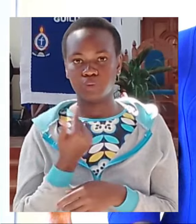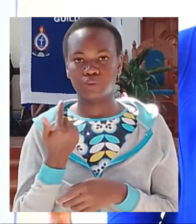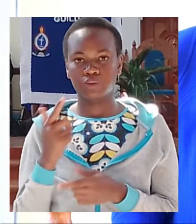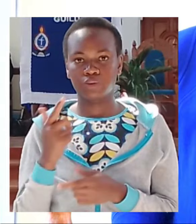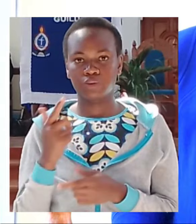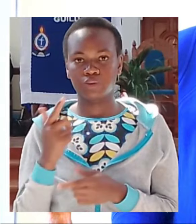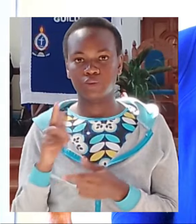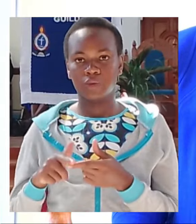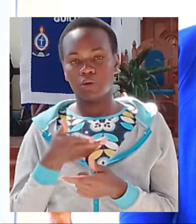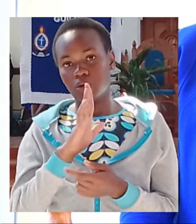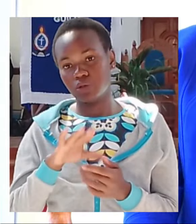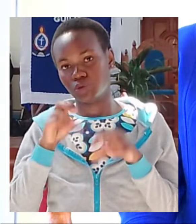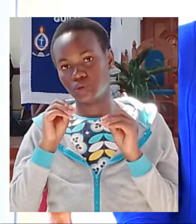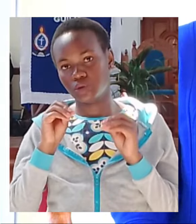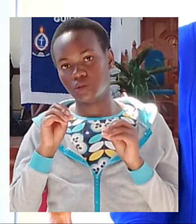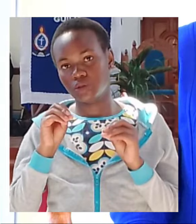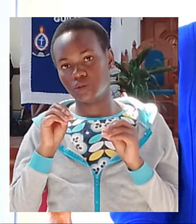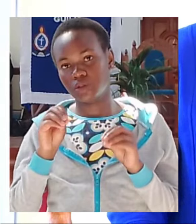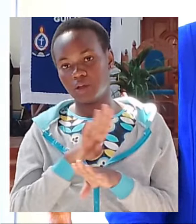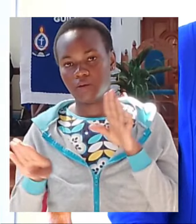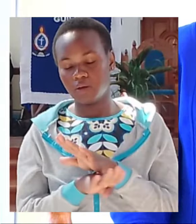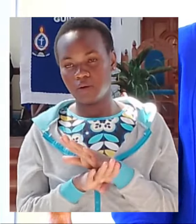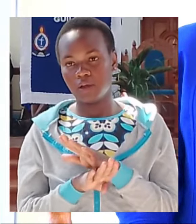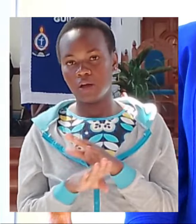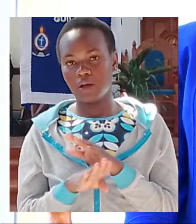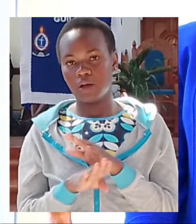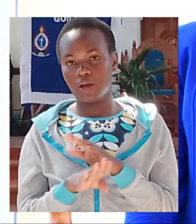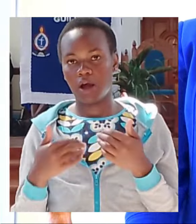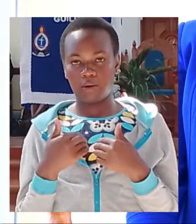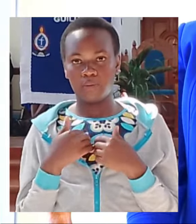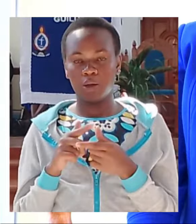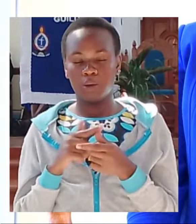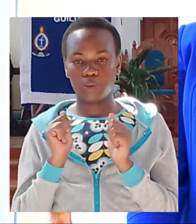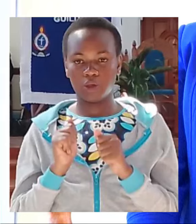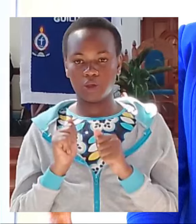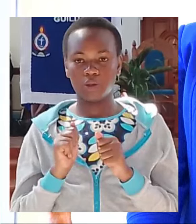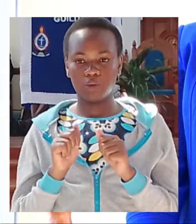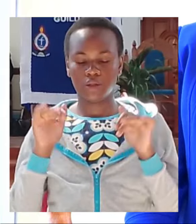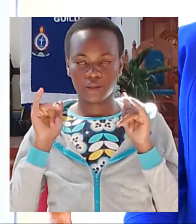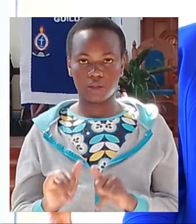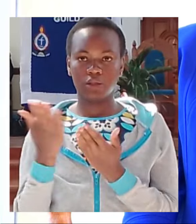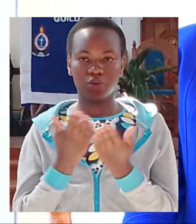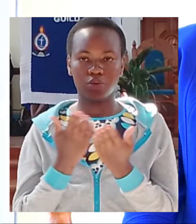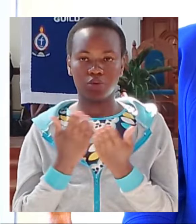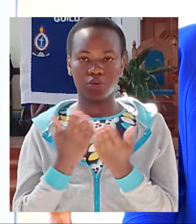If God took away everything that you value so much, would you still serve